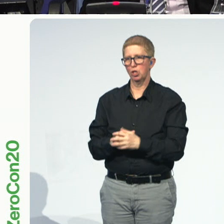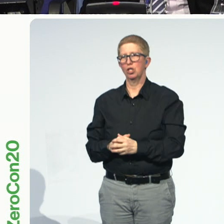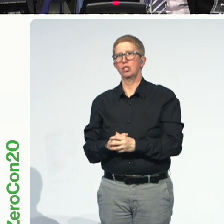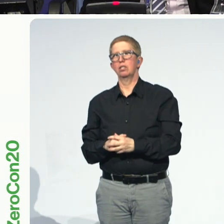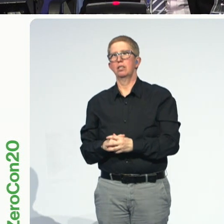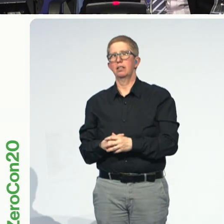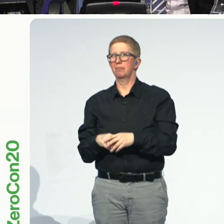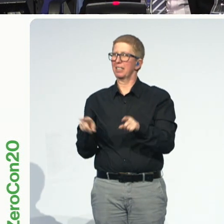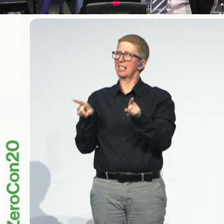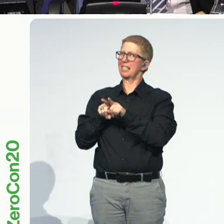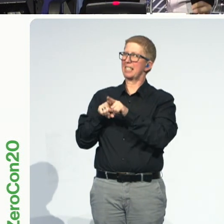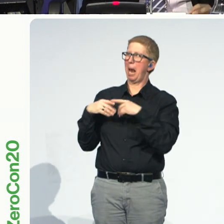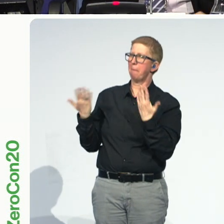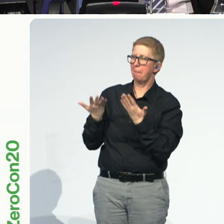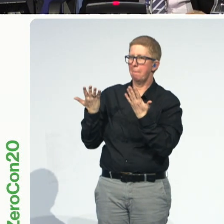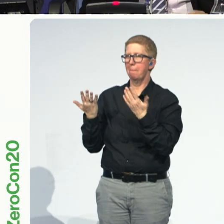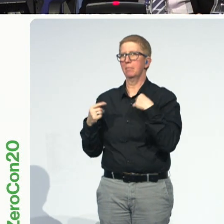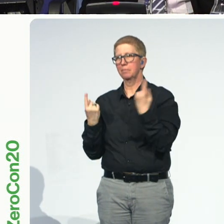the sustainability.